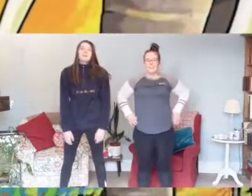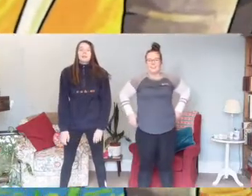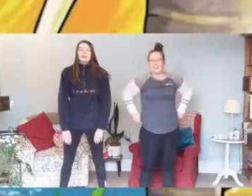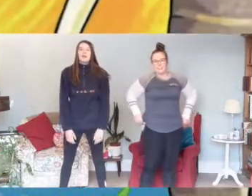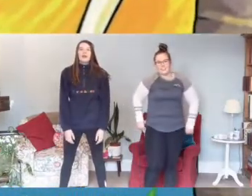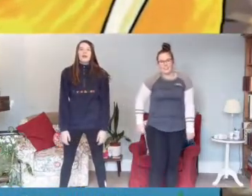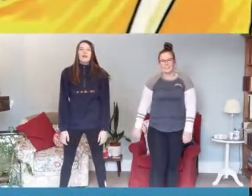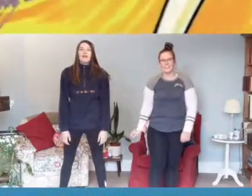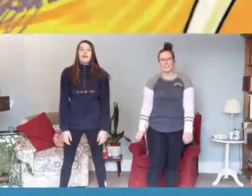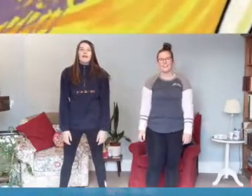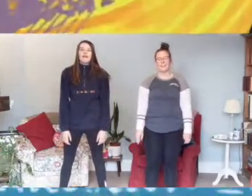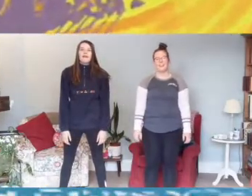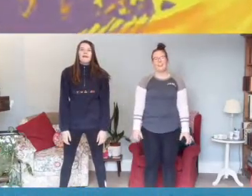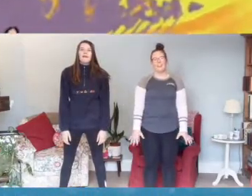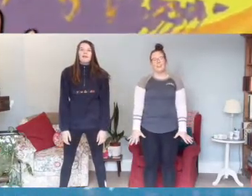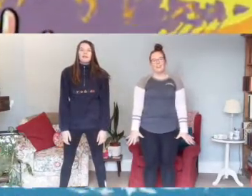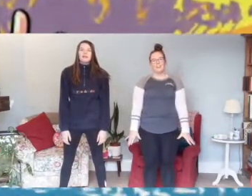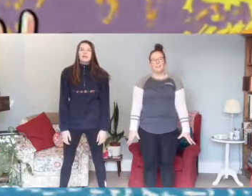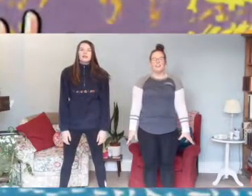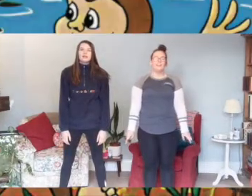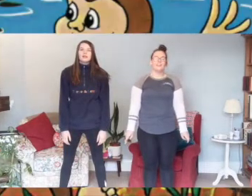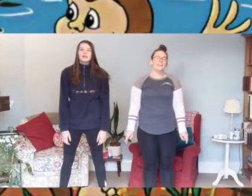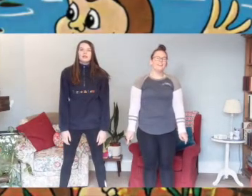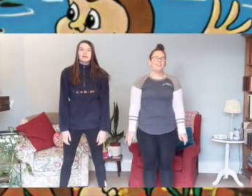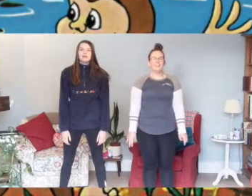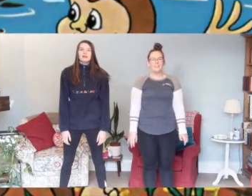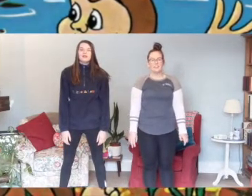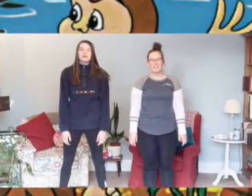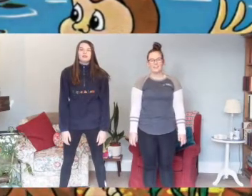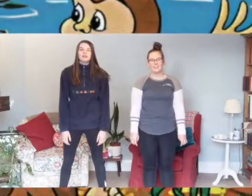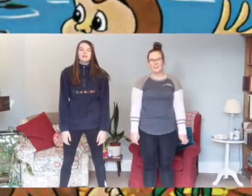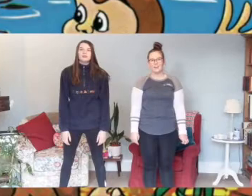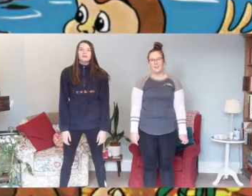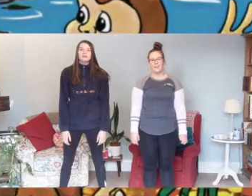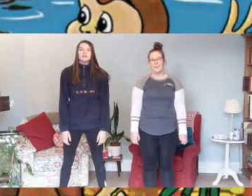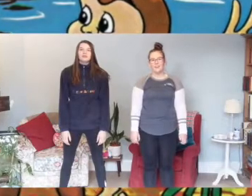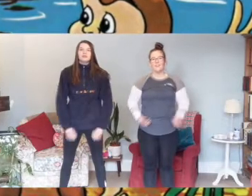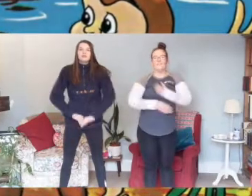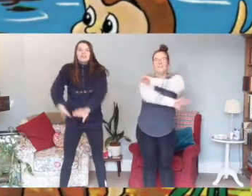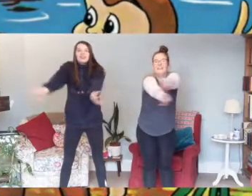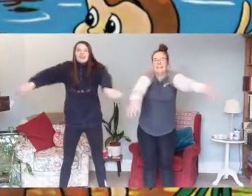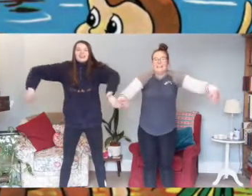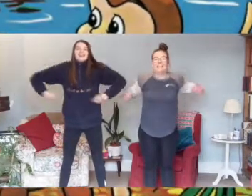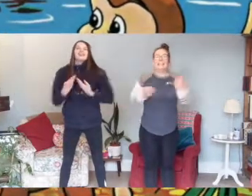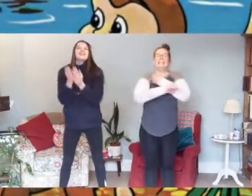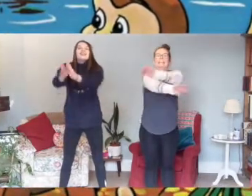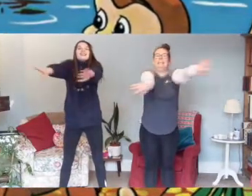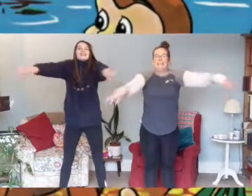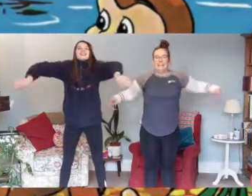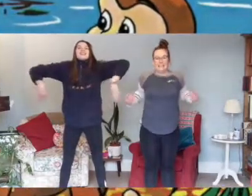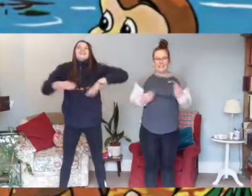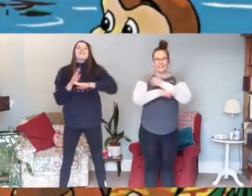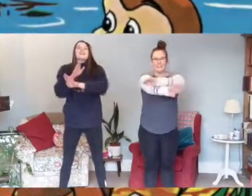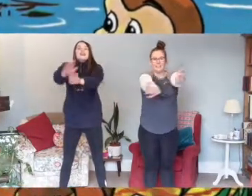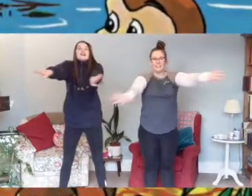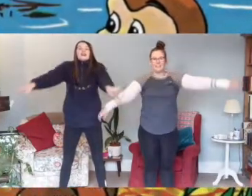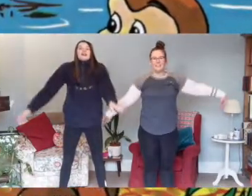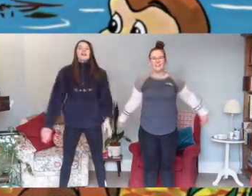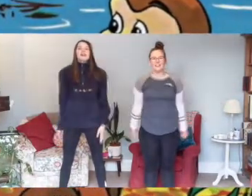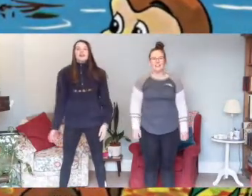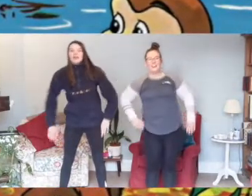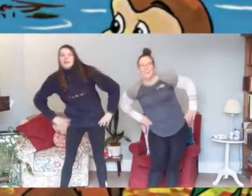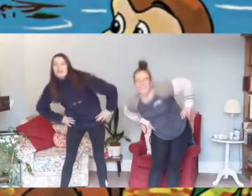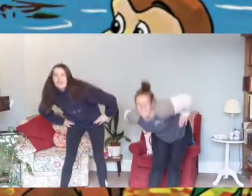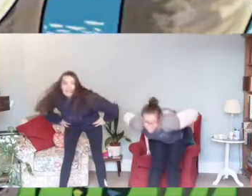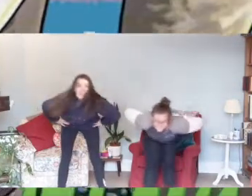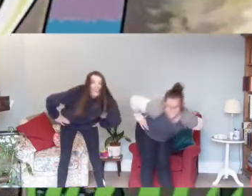dry. She spluttered as she saw a picture of the cool pool, all mud and mess. An elephant looking at